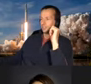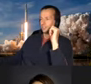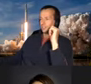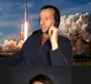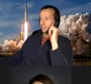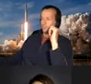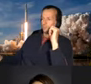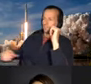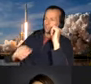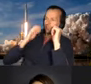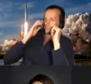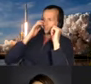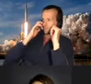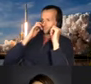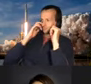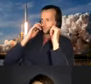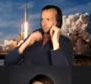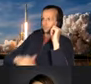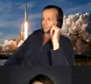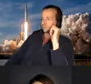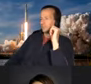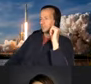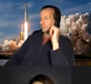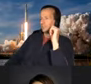cases. So here's